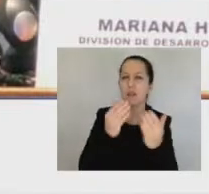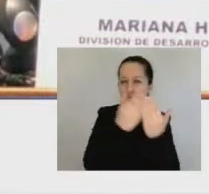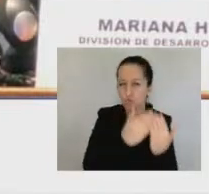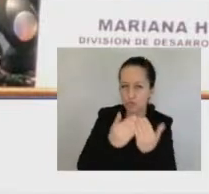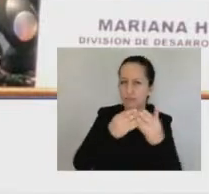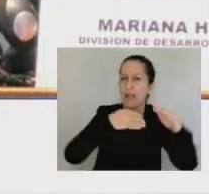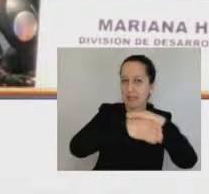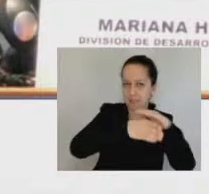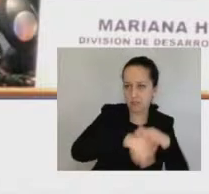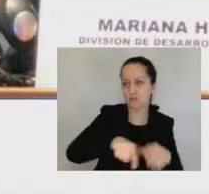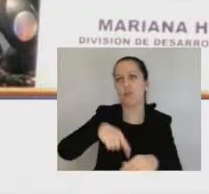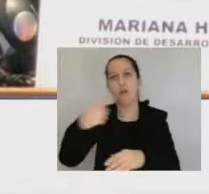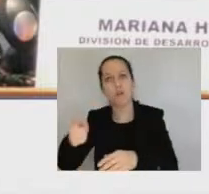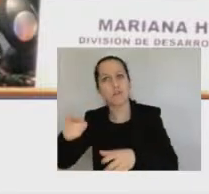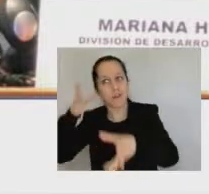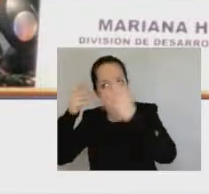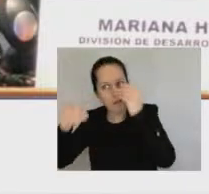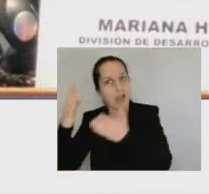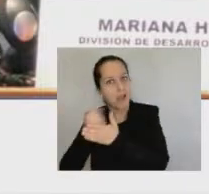variable,